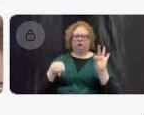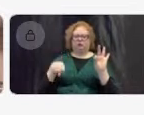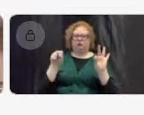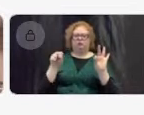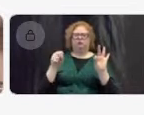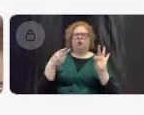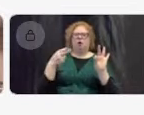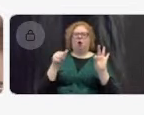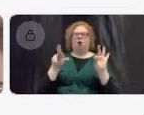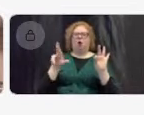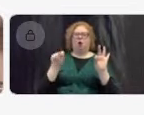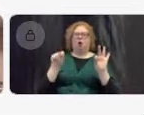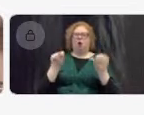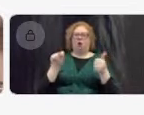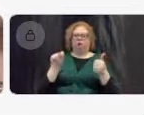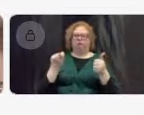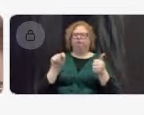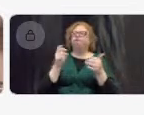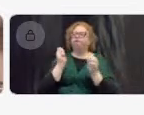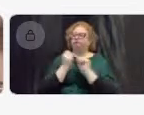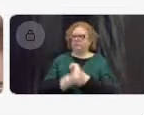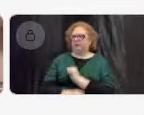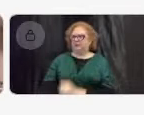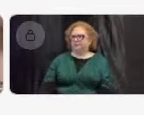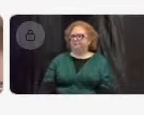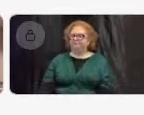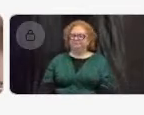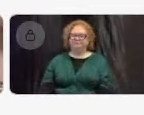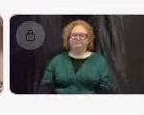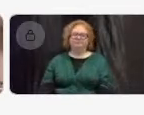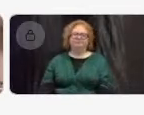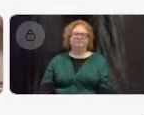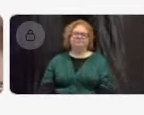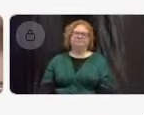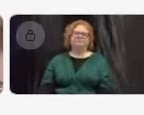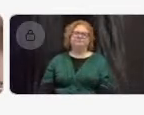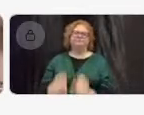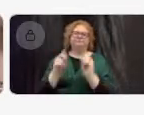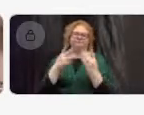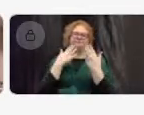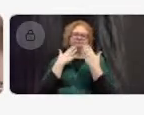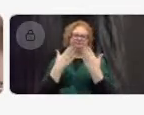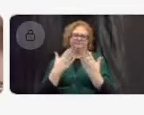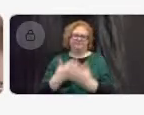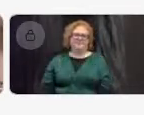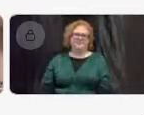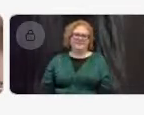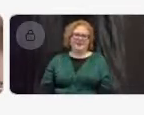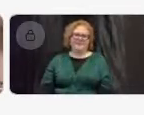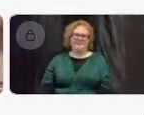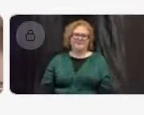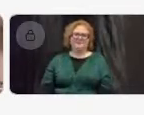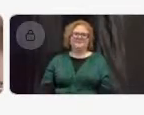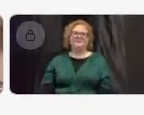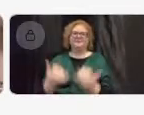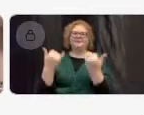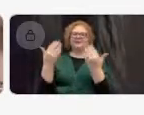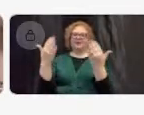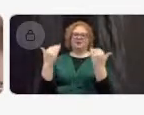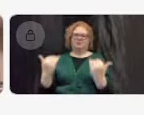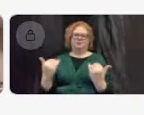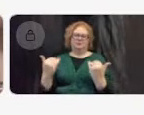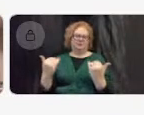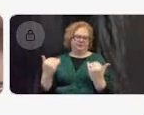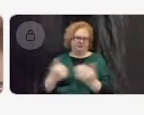Hart. Motion passes. All right, thank you. All right, we're going to move along to the